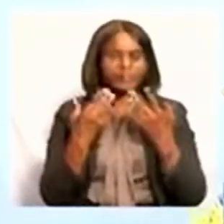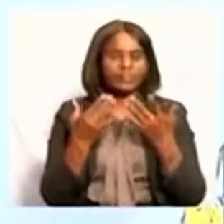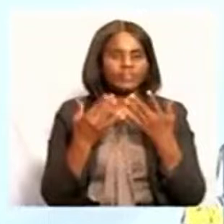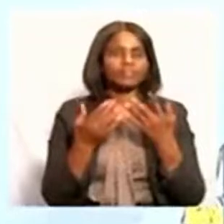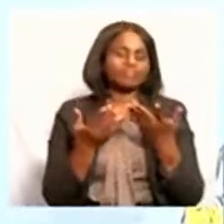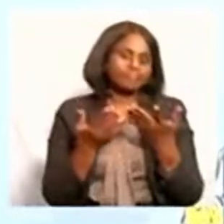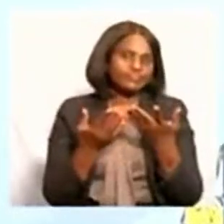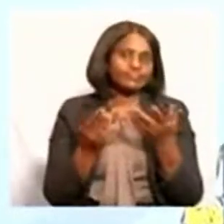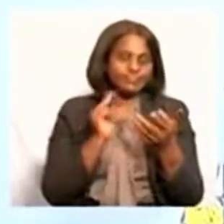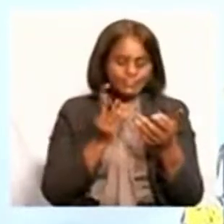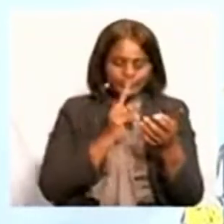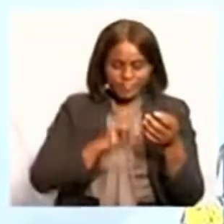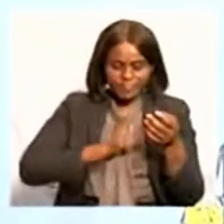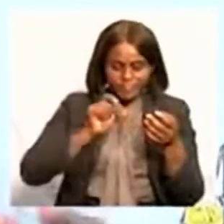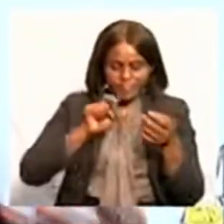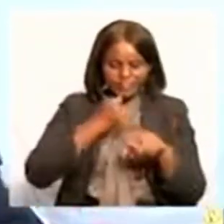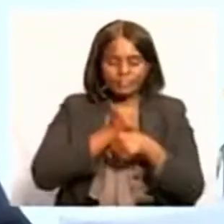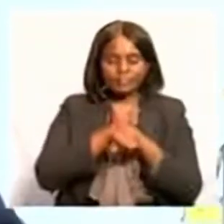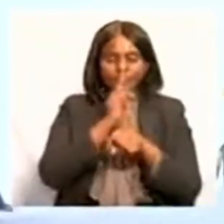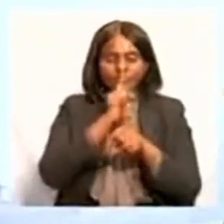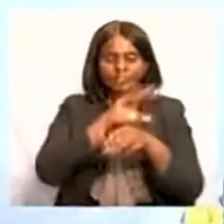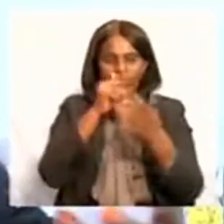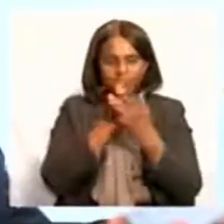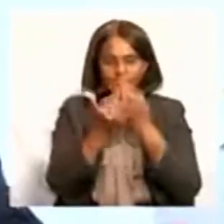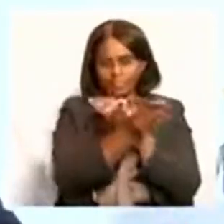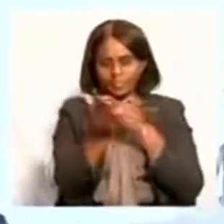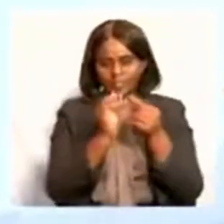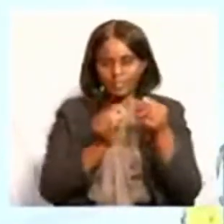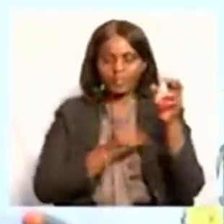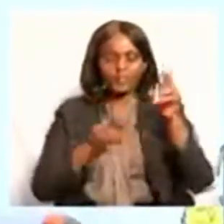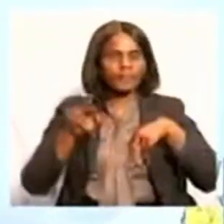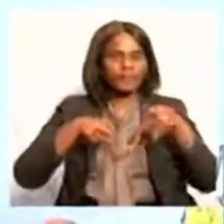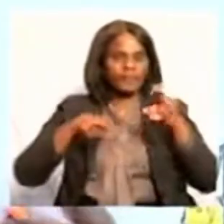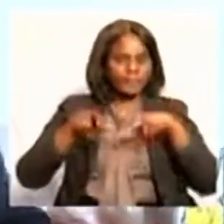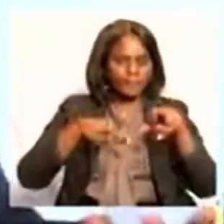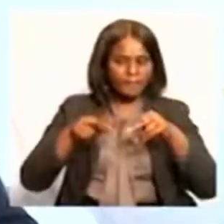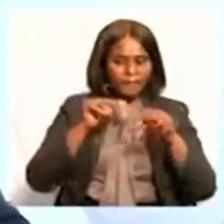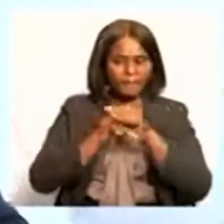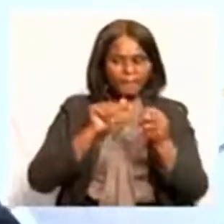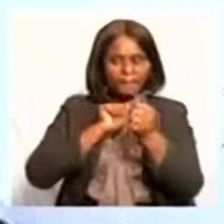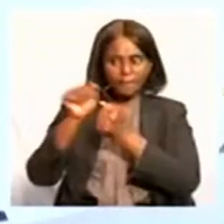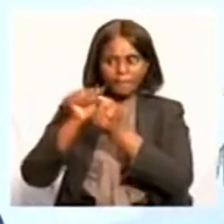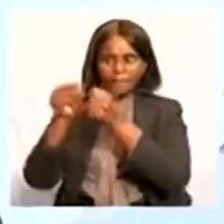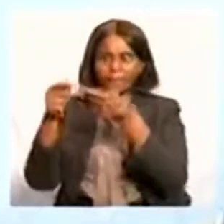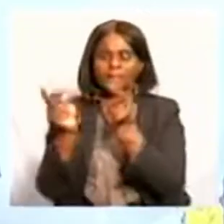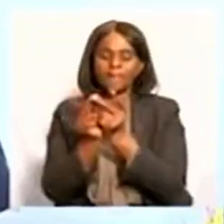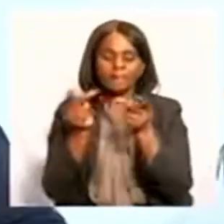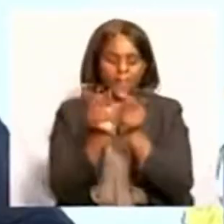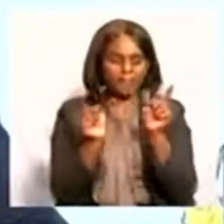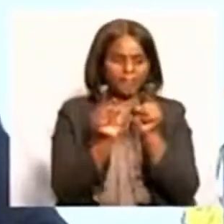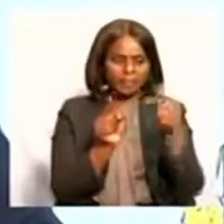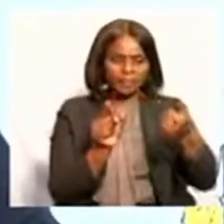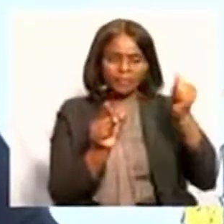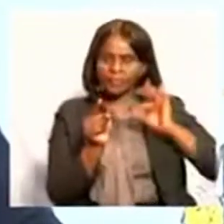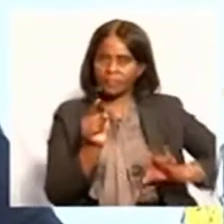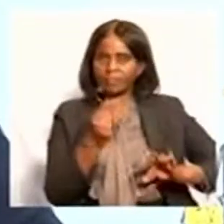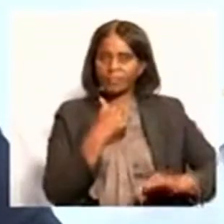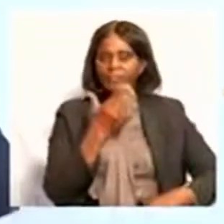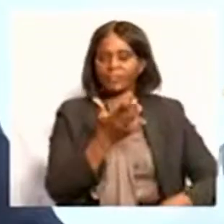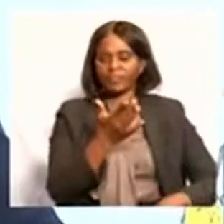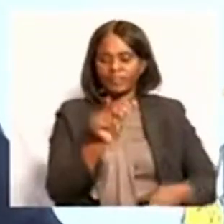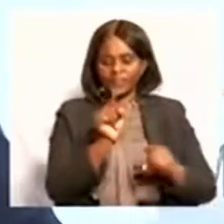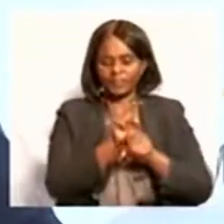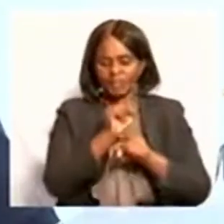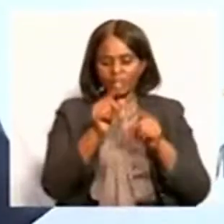So we need to ensure that all those, our relatives in those far-flung areas, are also benefiting to